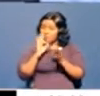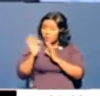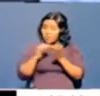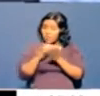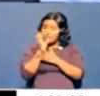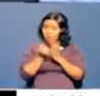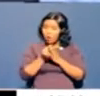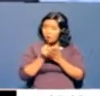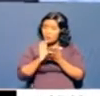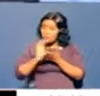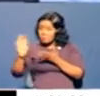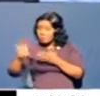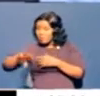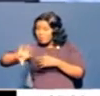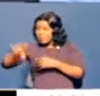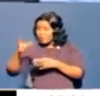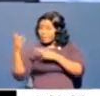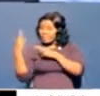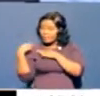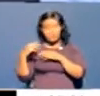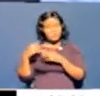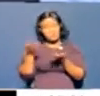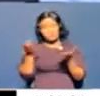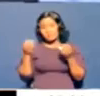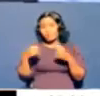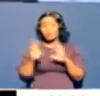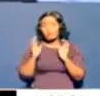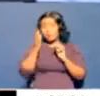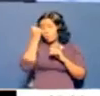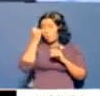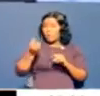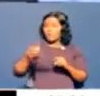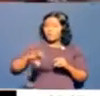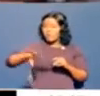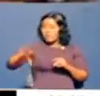pesa umepoteza, because county inapewa pirons kadhaa na hakuna kitu wamefanya na hiyo pesa.